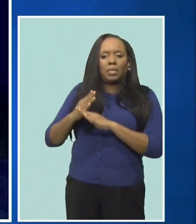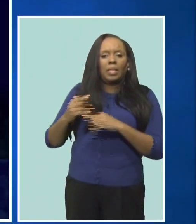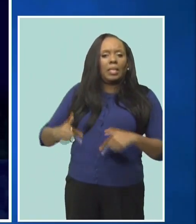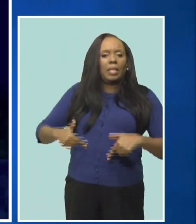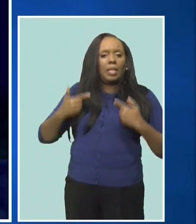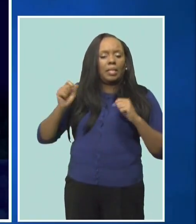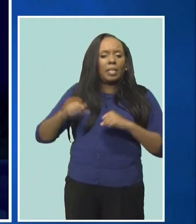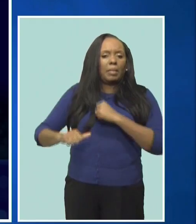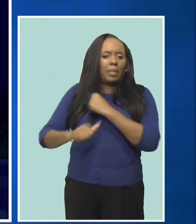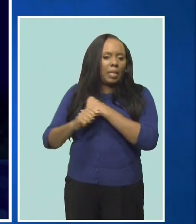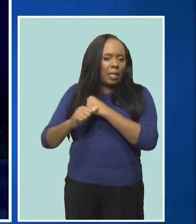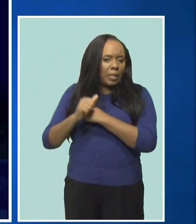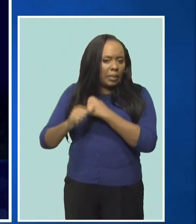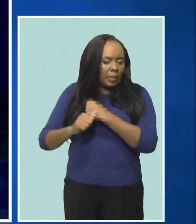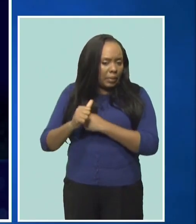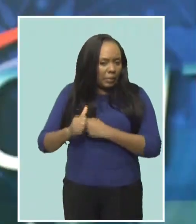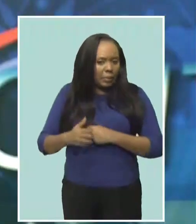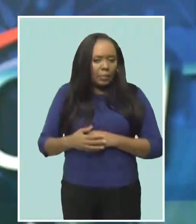of silly act.